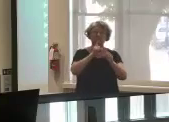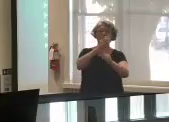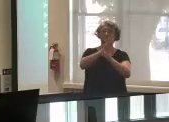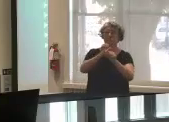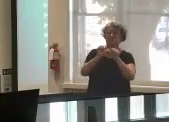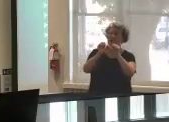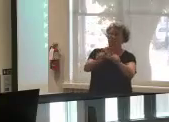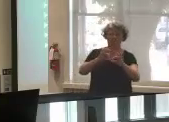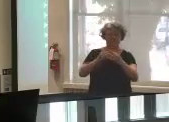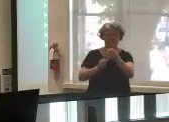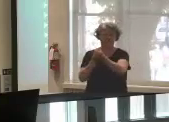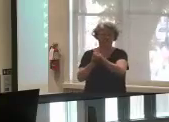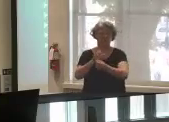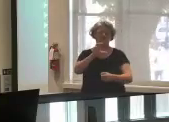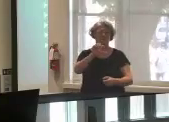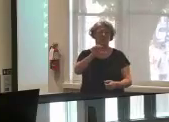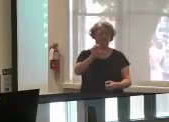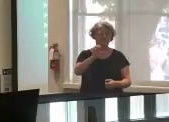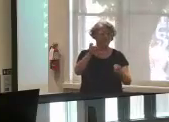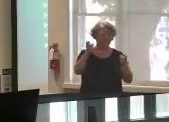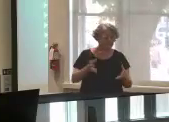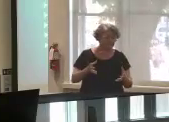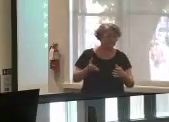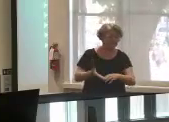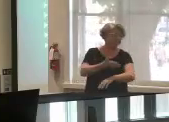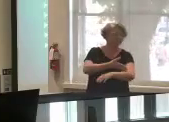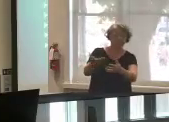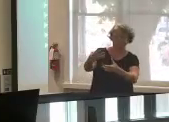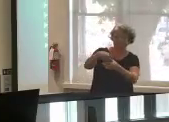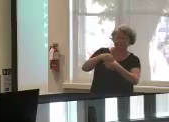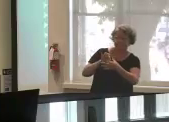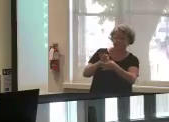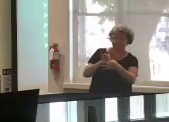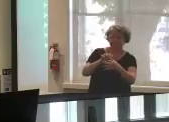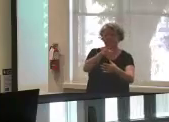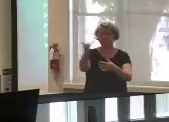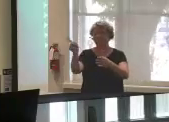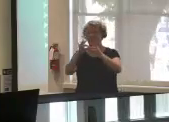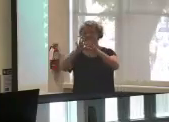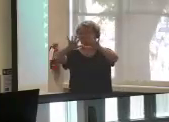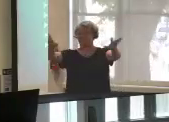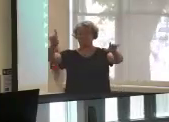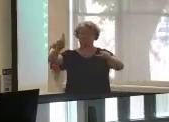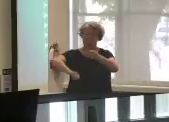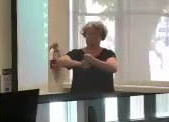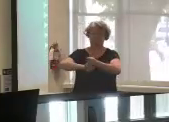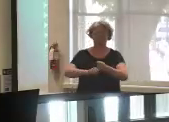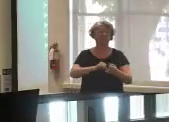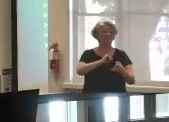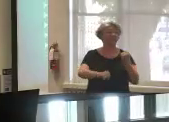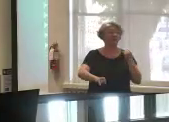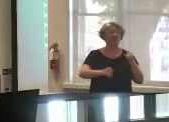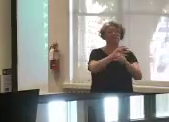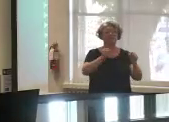to ongoing family support through case management helps increase engagement because newcomer families need the support. And lastly, we always use